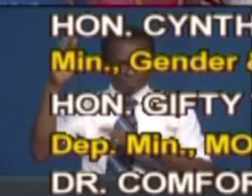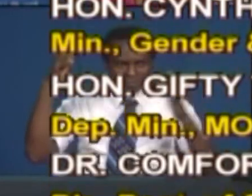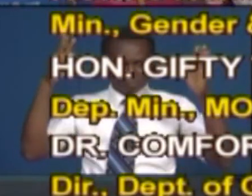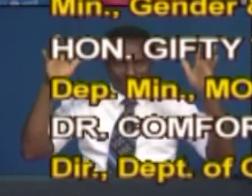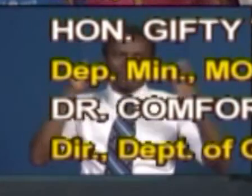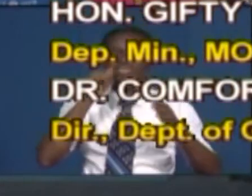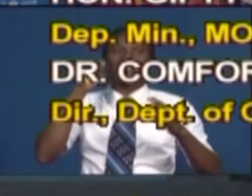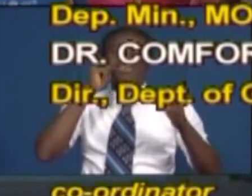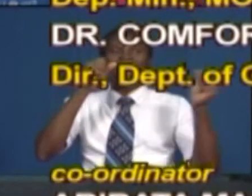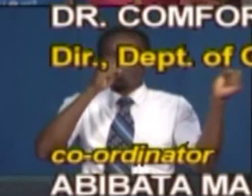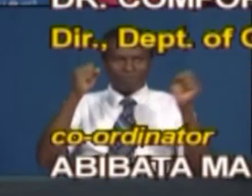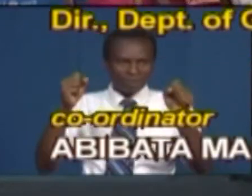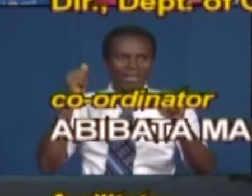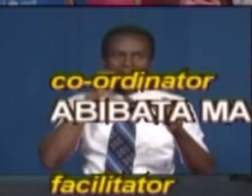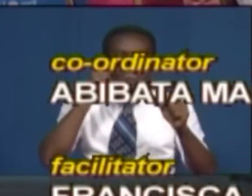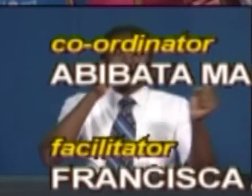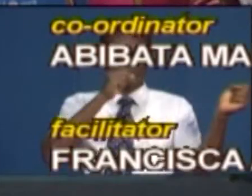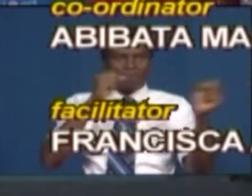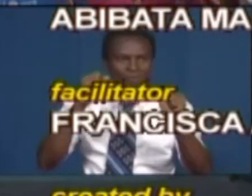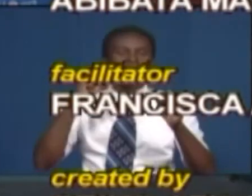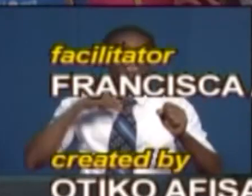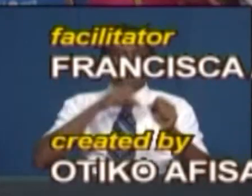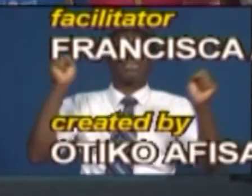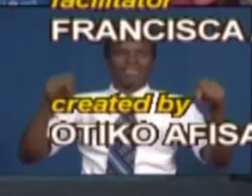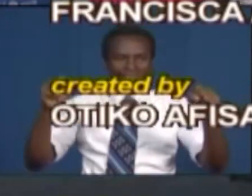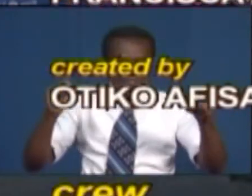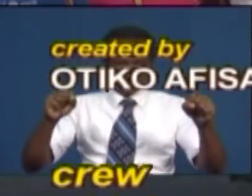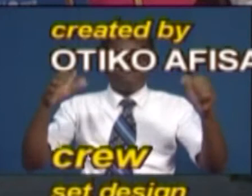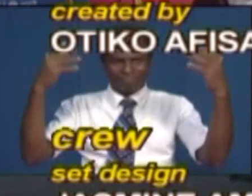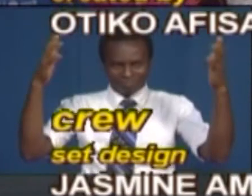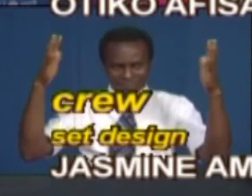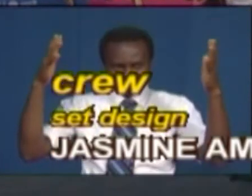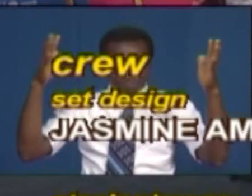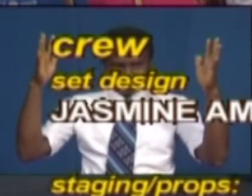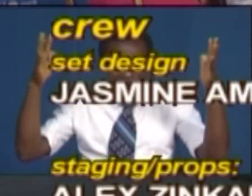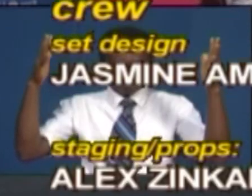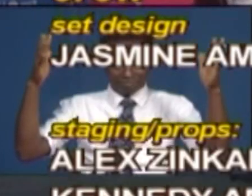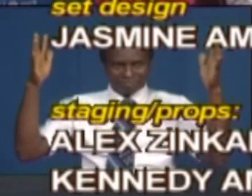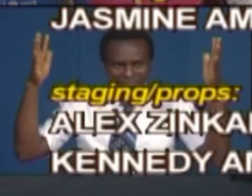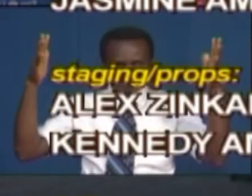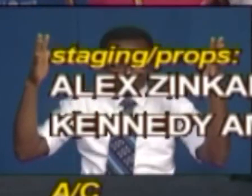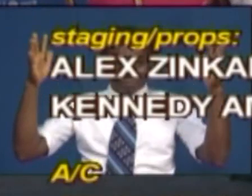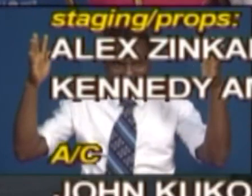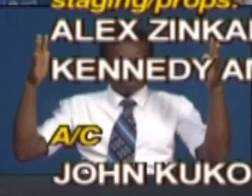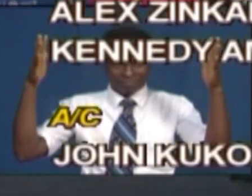Girls Power. Girls Power. Yes, we can. Nice.